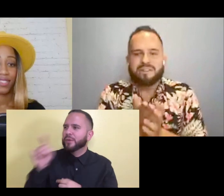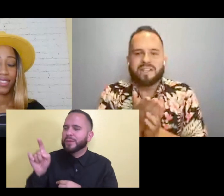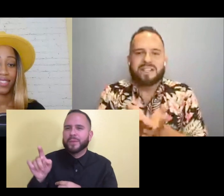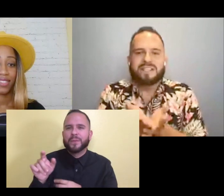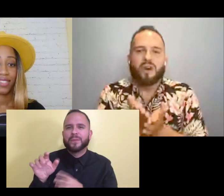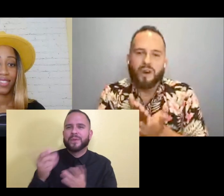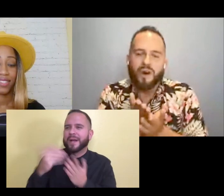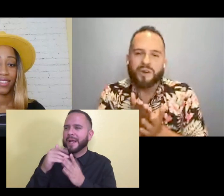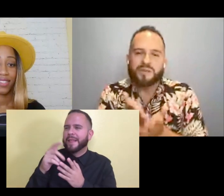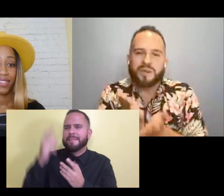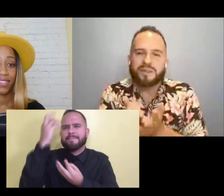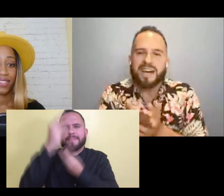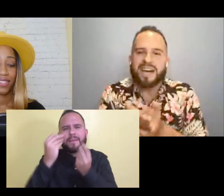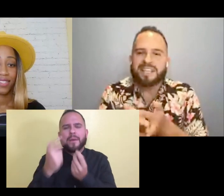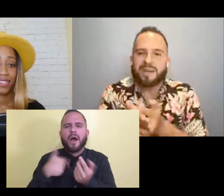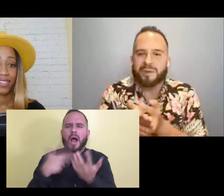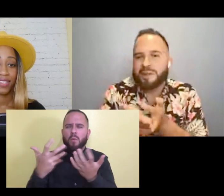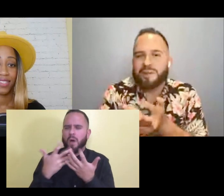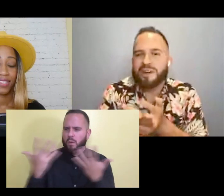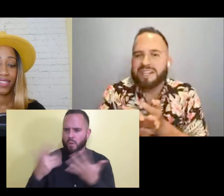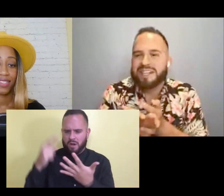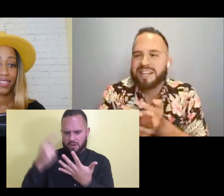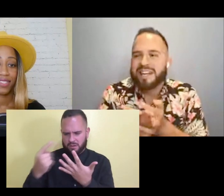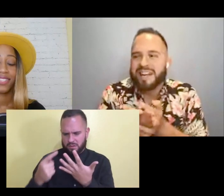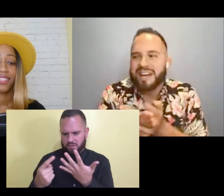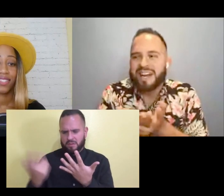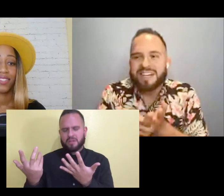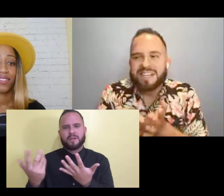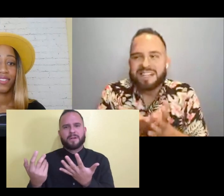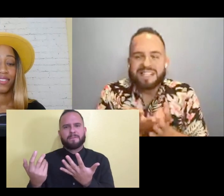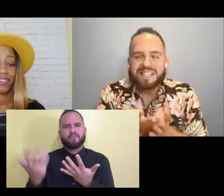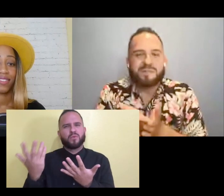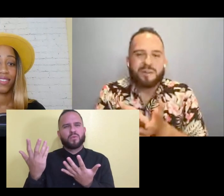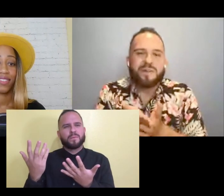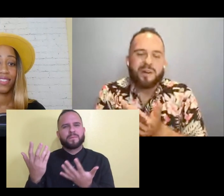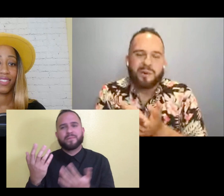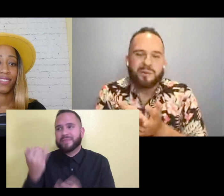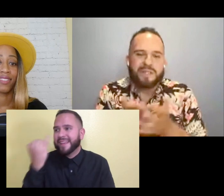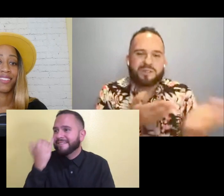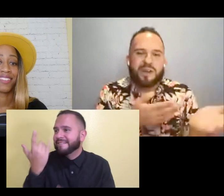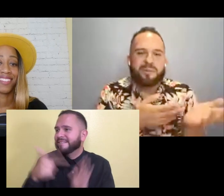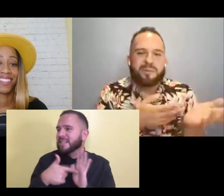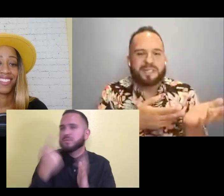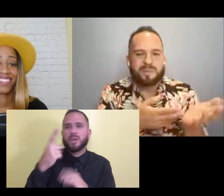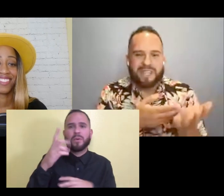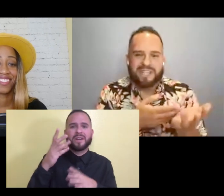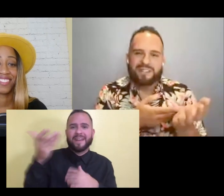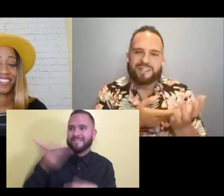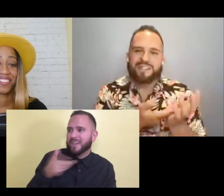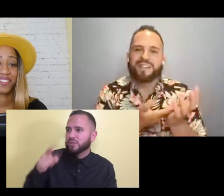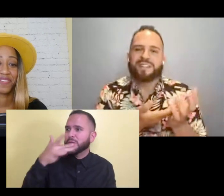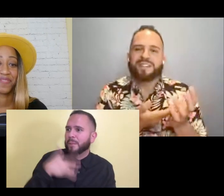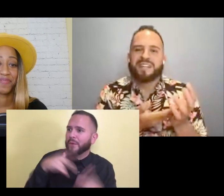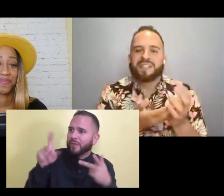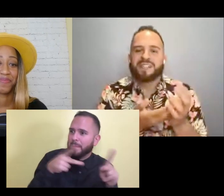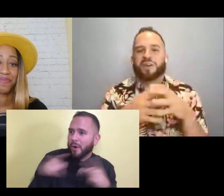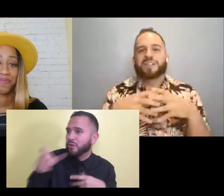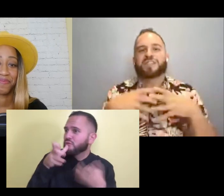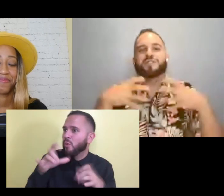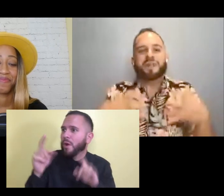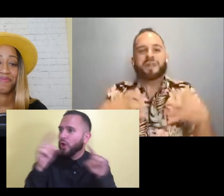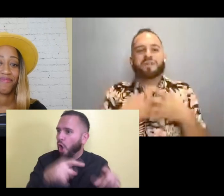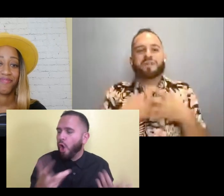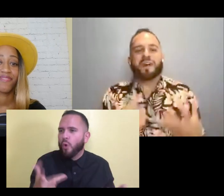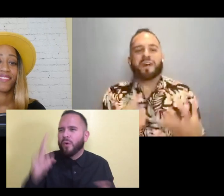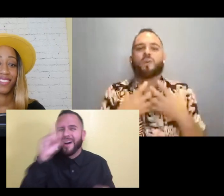not feeling it, don't go. Because what if you die at that birthday party and that's how you spend your final moments trying to please somebody else? So just